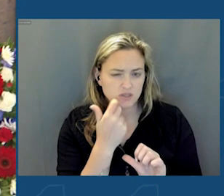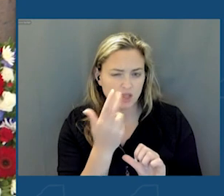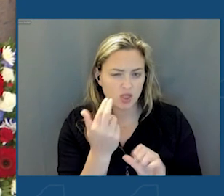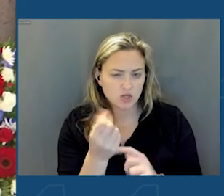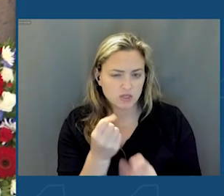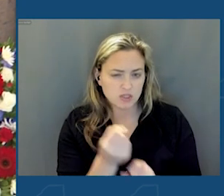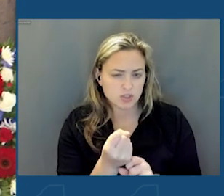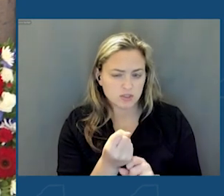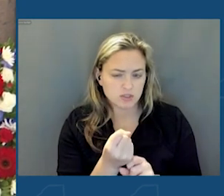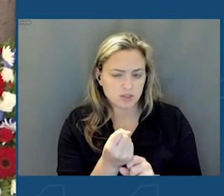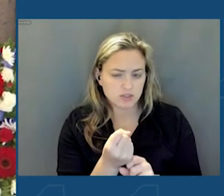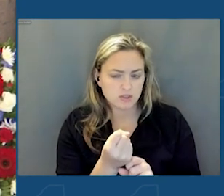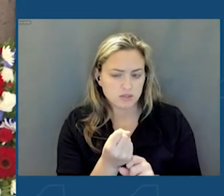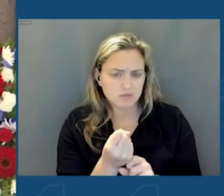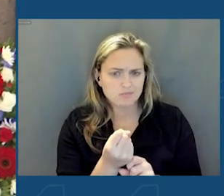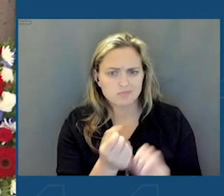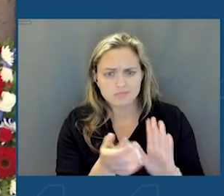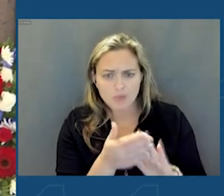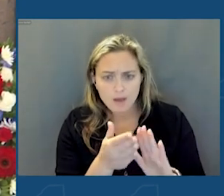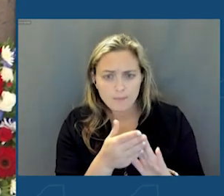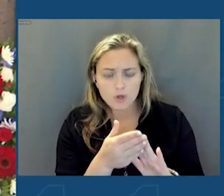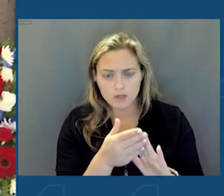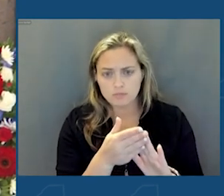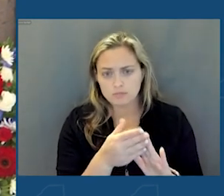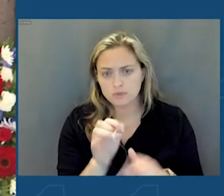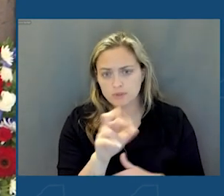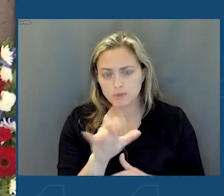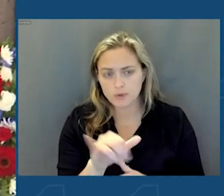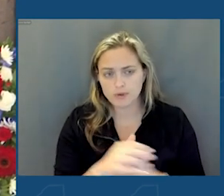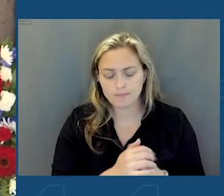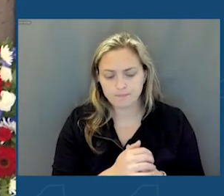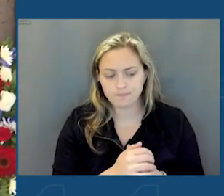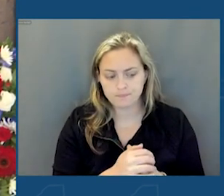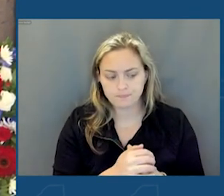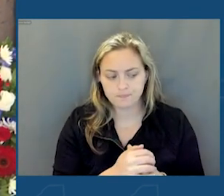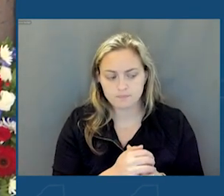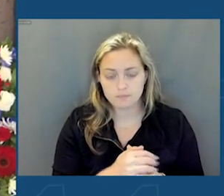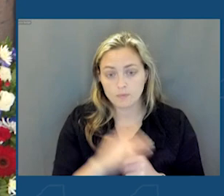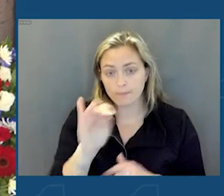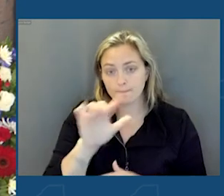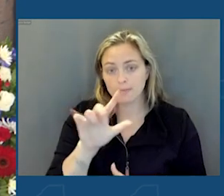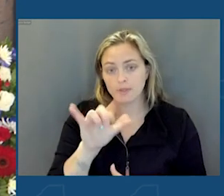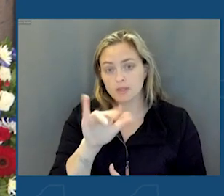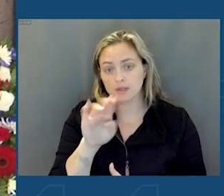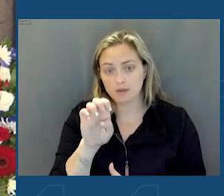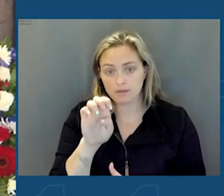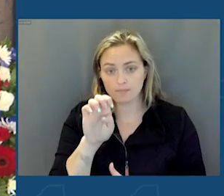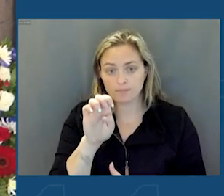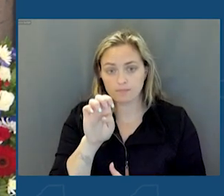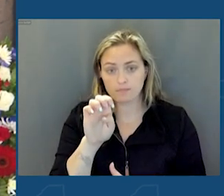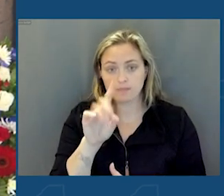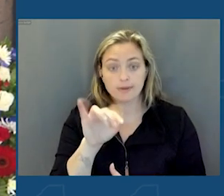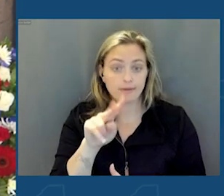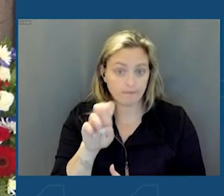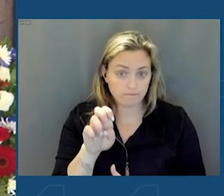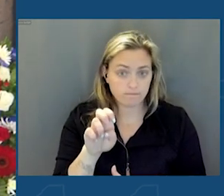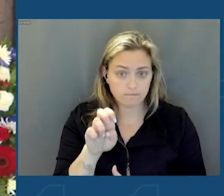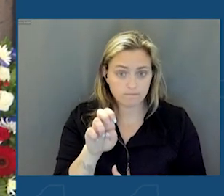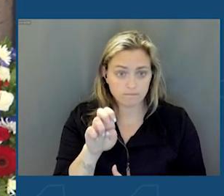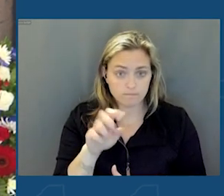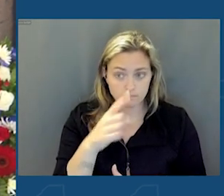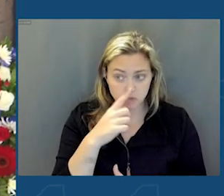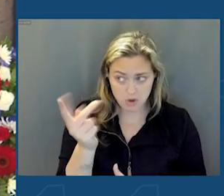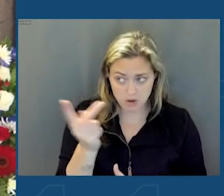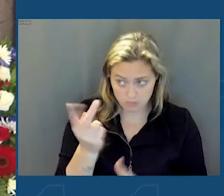years, they've been operating this cemetery. Bill Yale and Dave, could you both come up